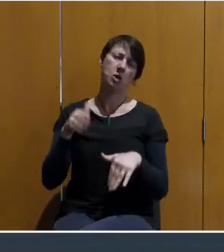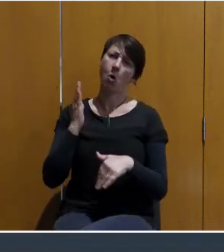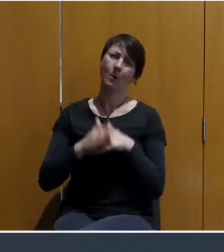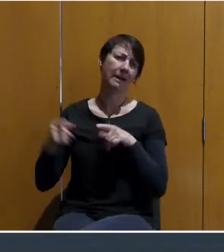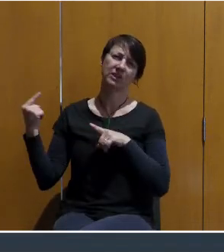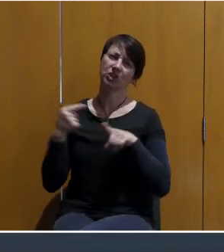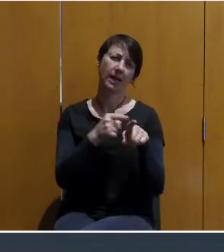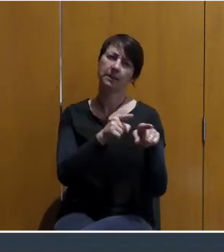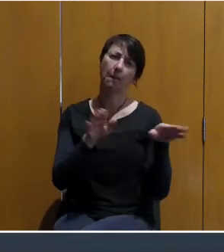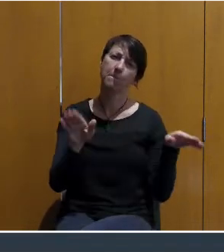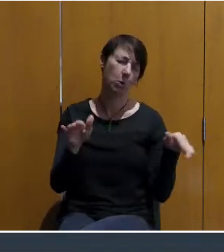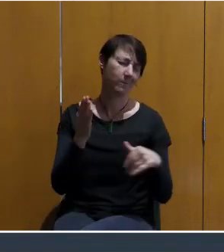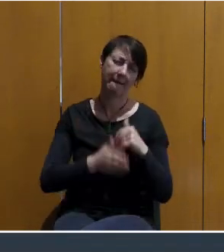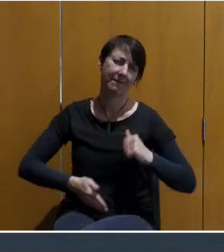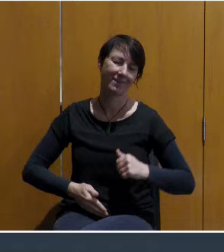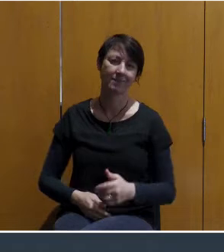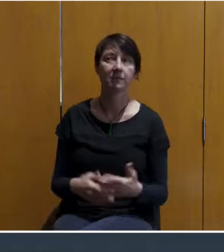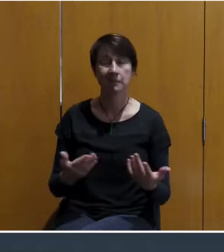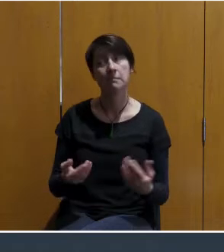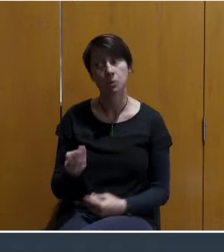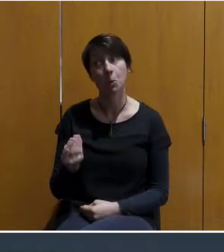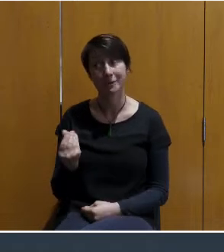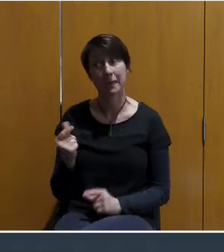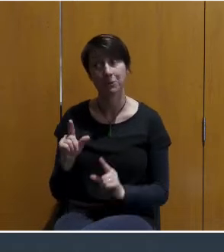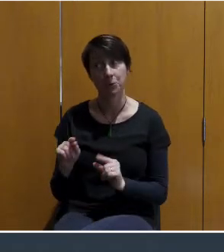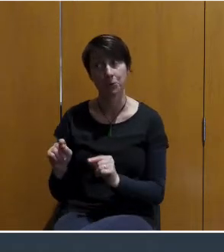Well, some do, and unfortunately, of course, we need